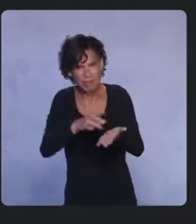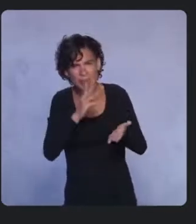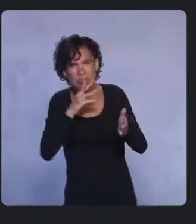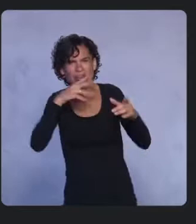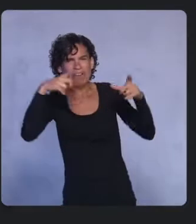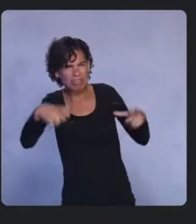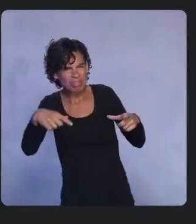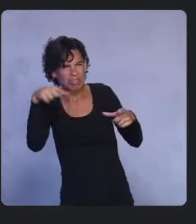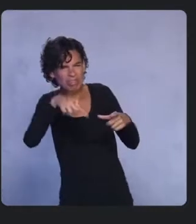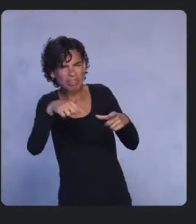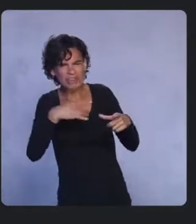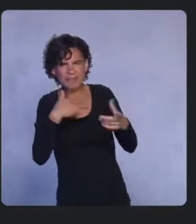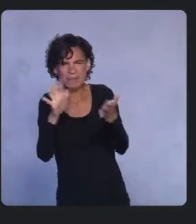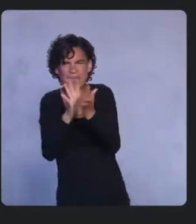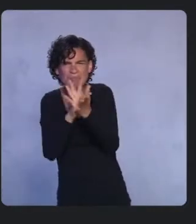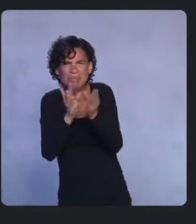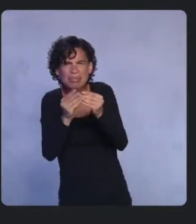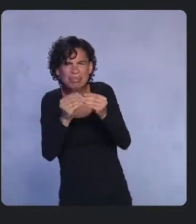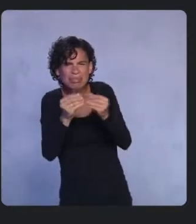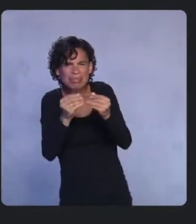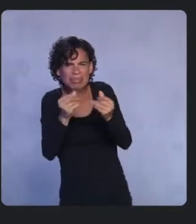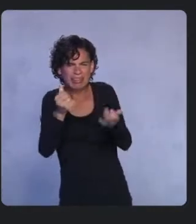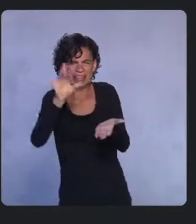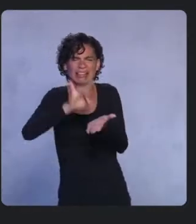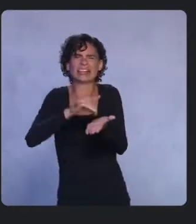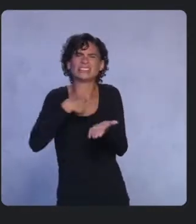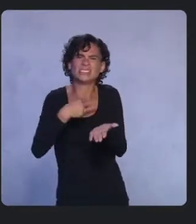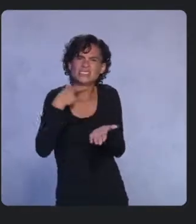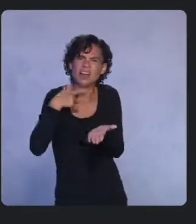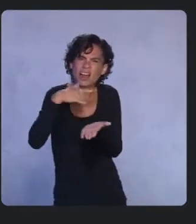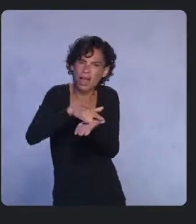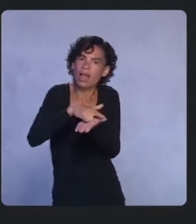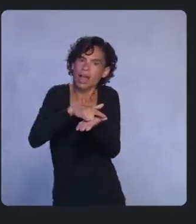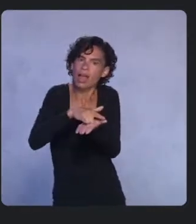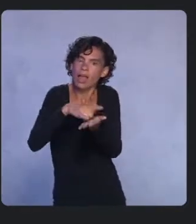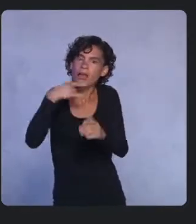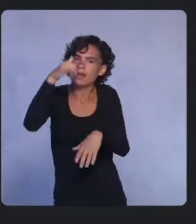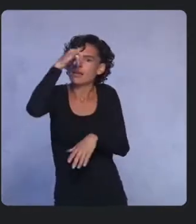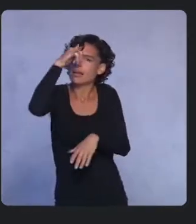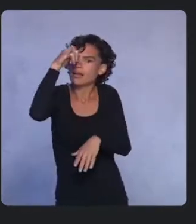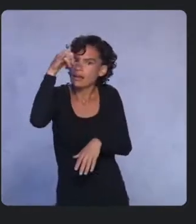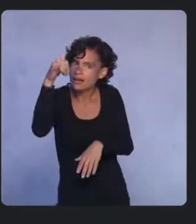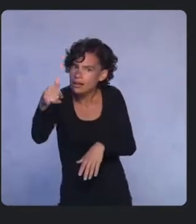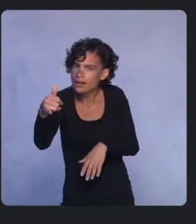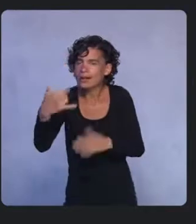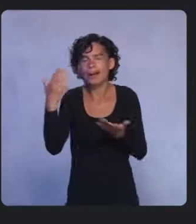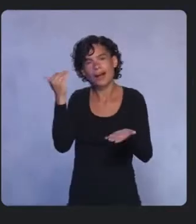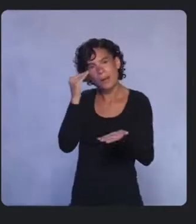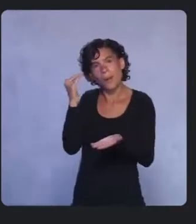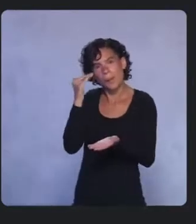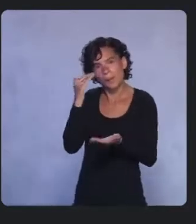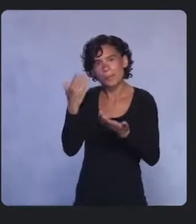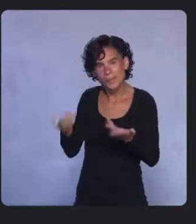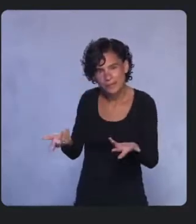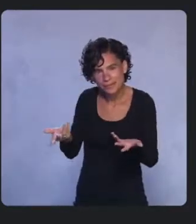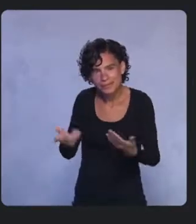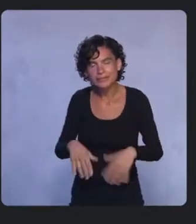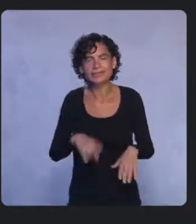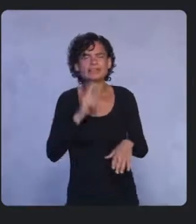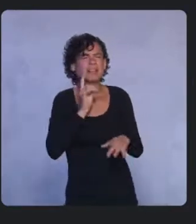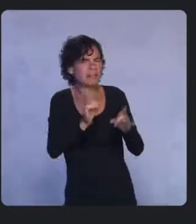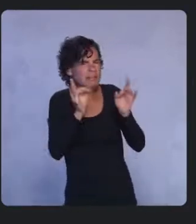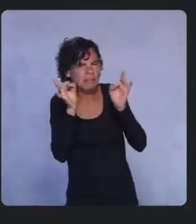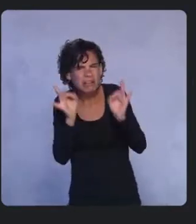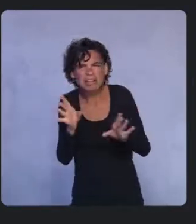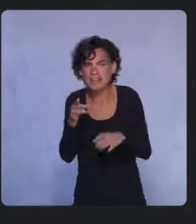still intact, so I was stuck there for a few minutes. It was quite annoying. Oh, that sounds awful. Were you able to fly